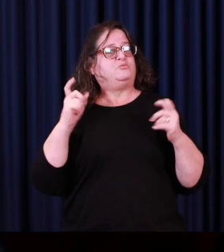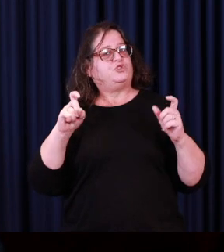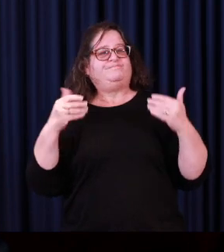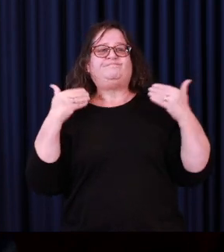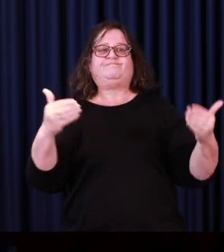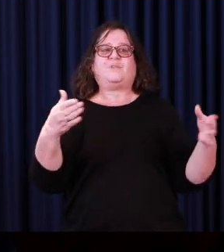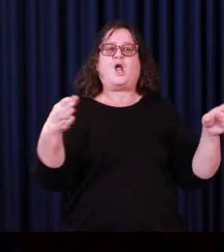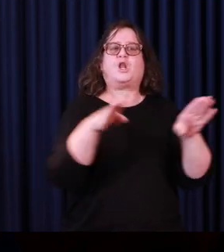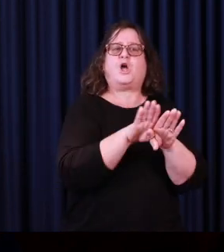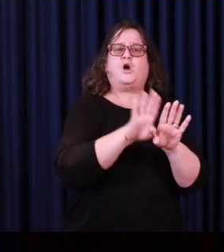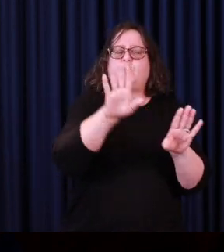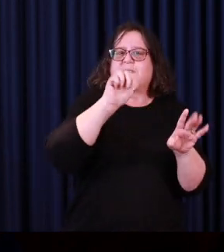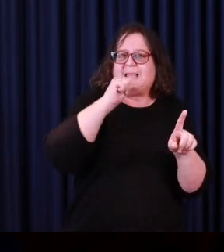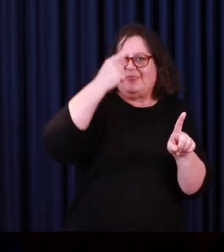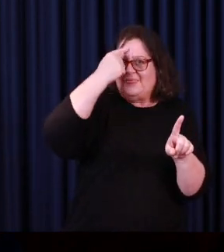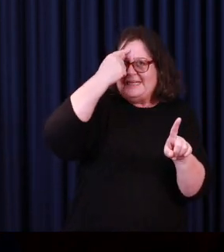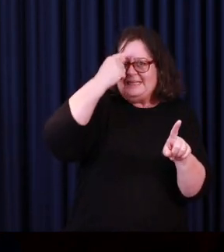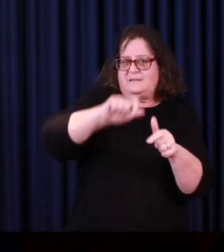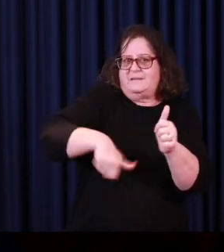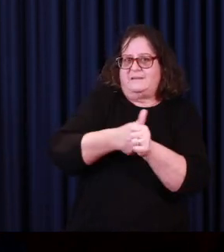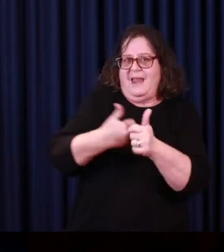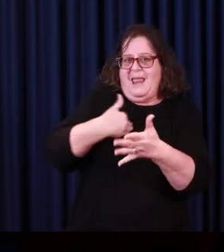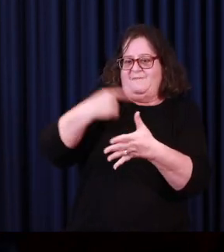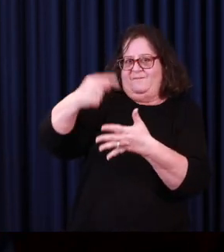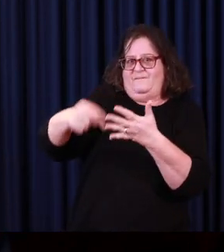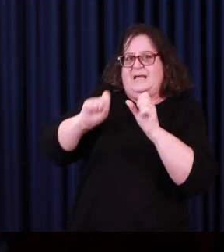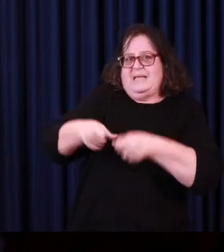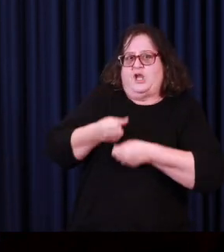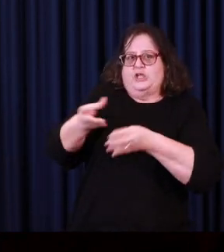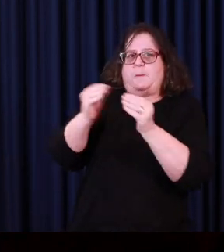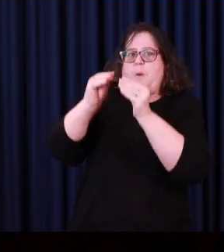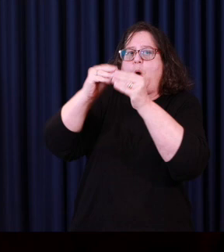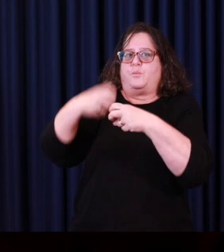consequences that actually do far more harm than good.